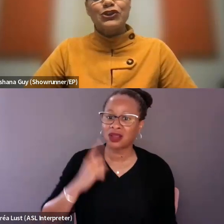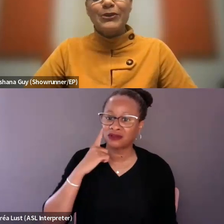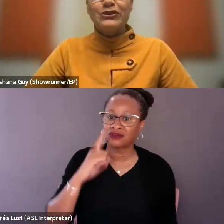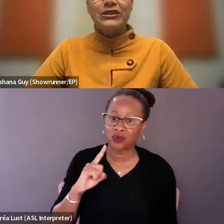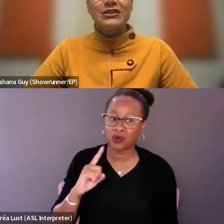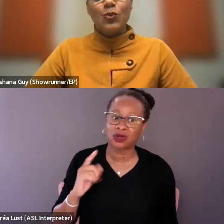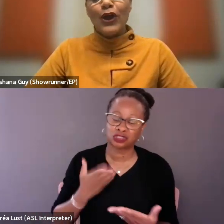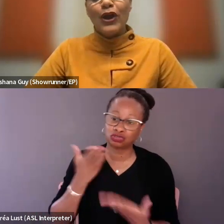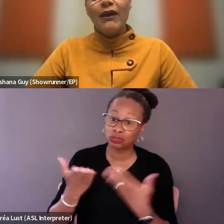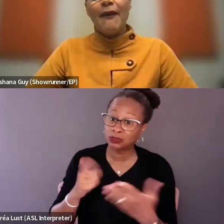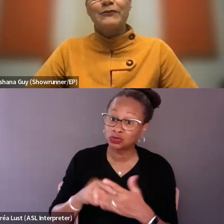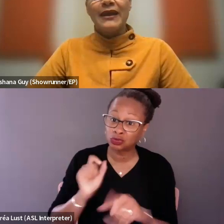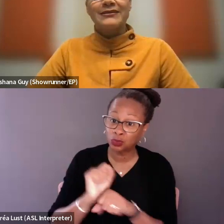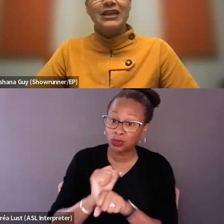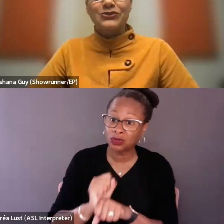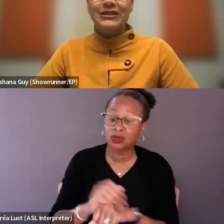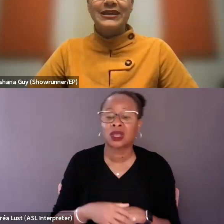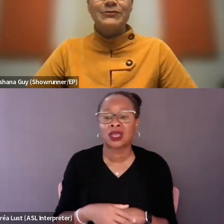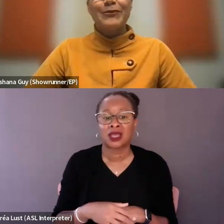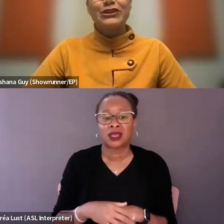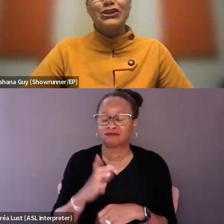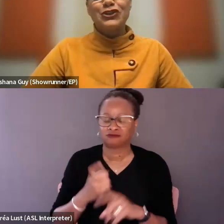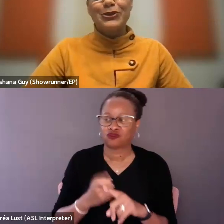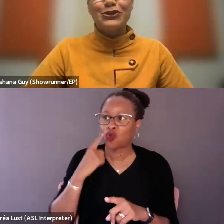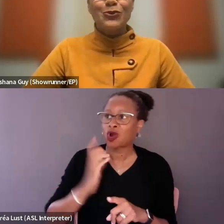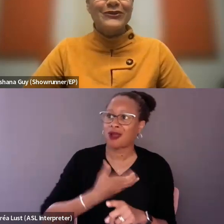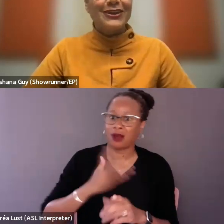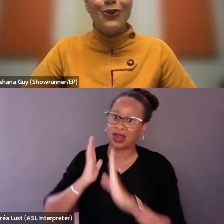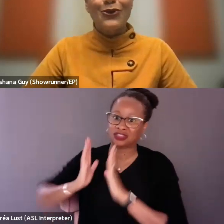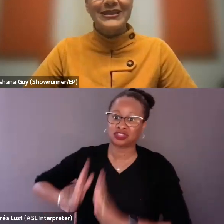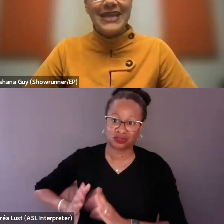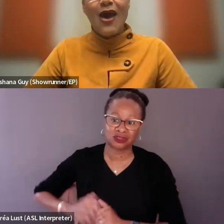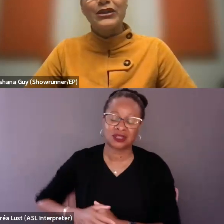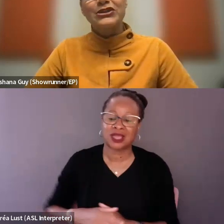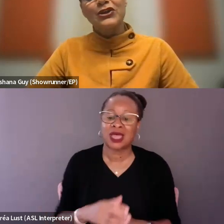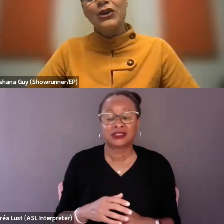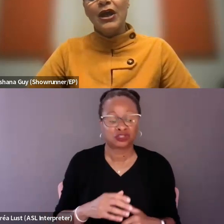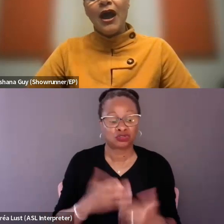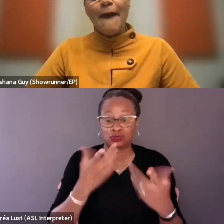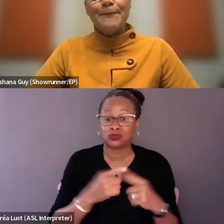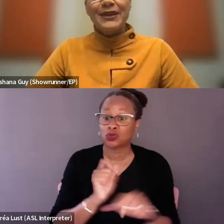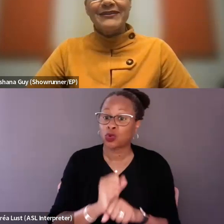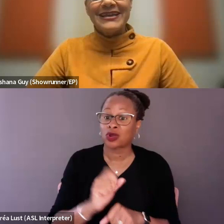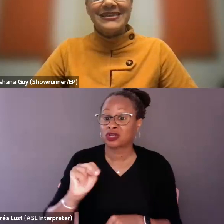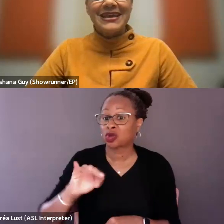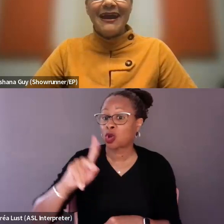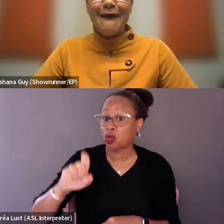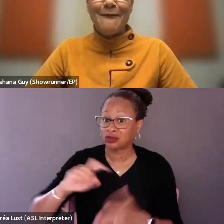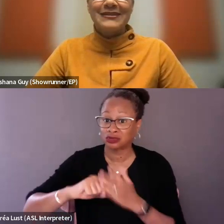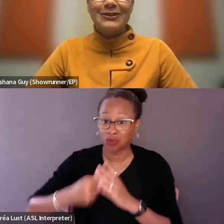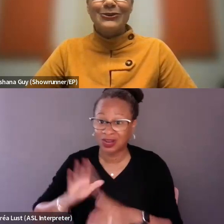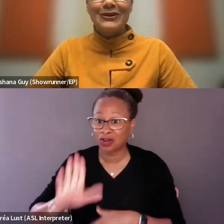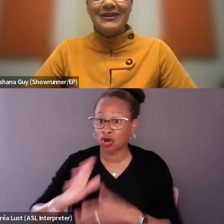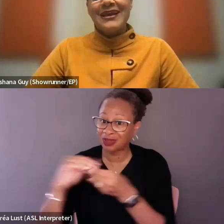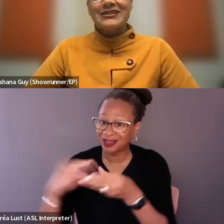to contribute to this work ancestrally, to be able to contribute to the work that Nicole laid down and to her legacy.